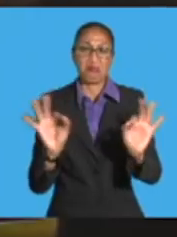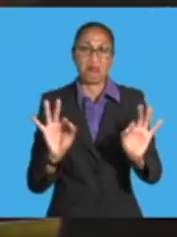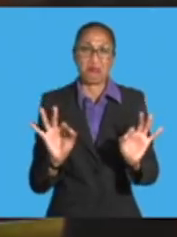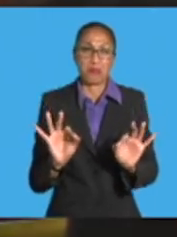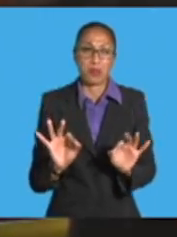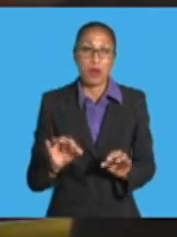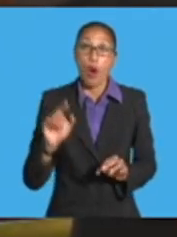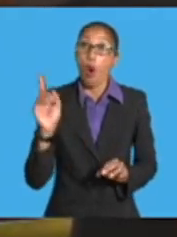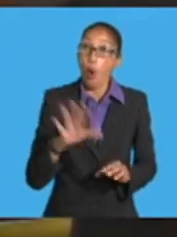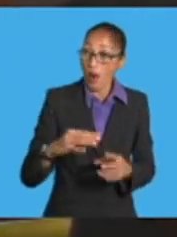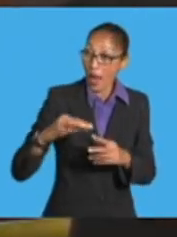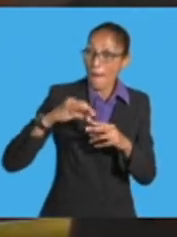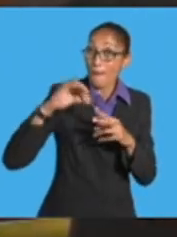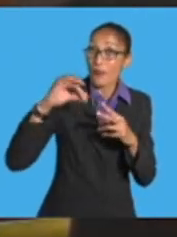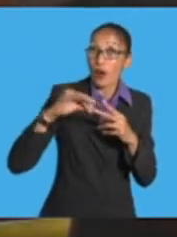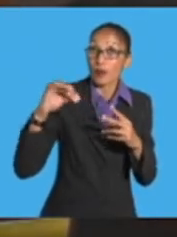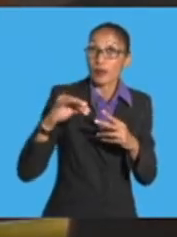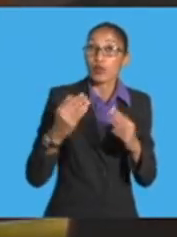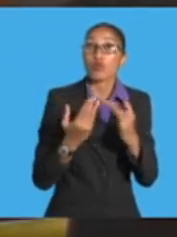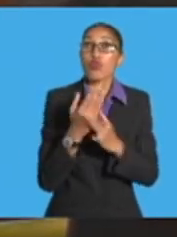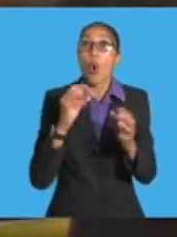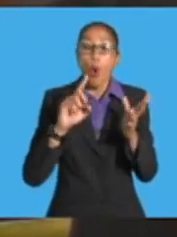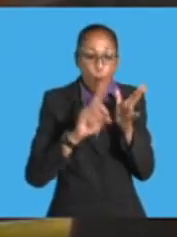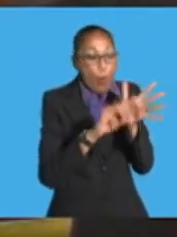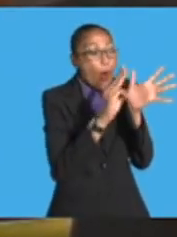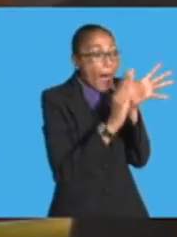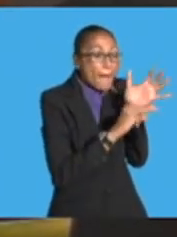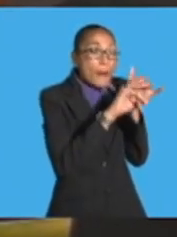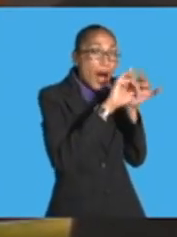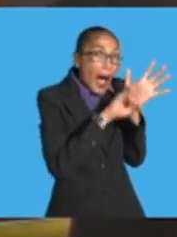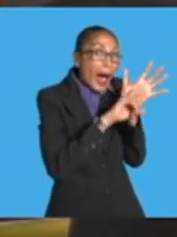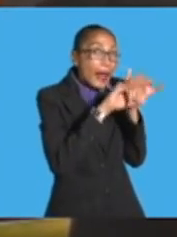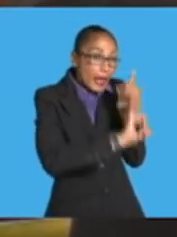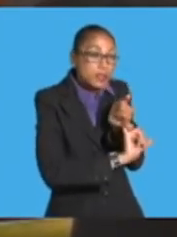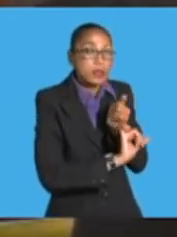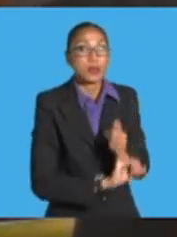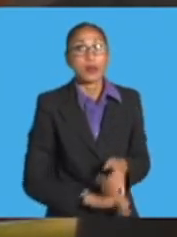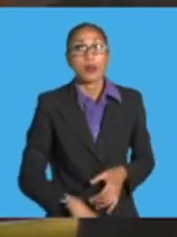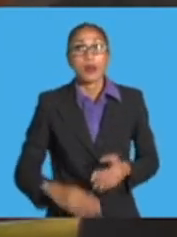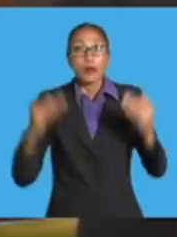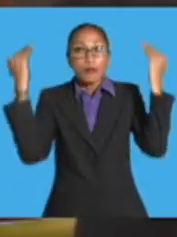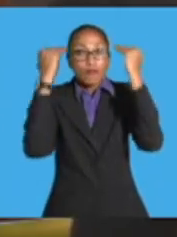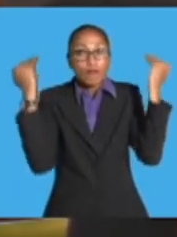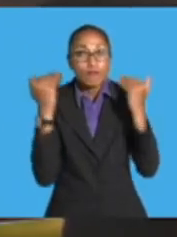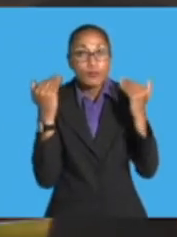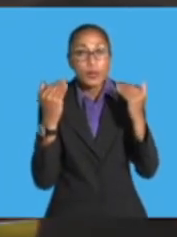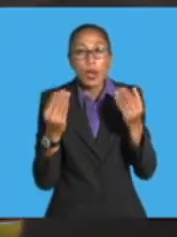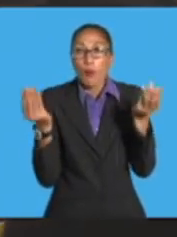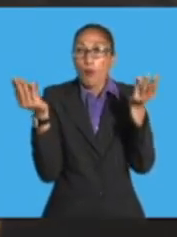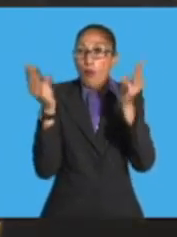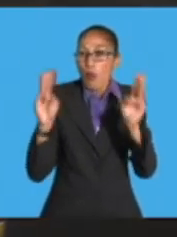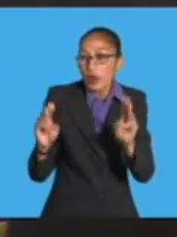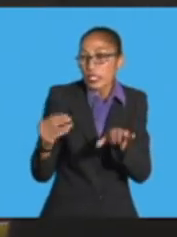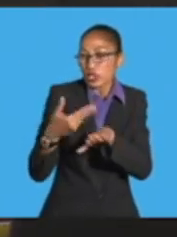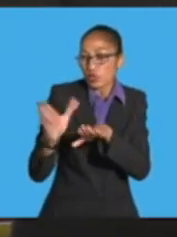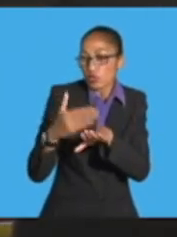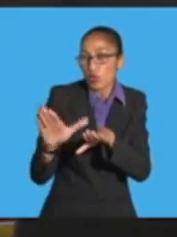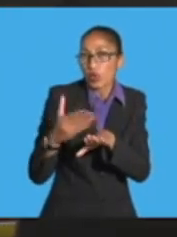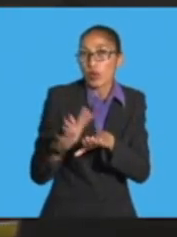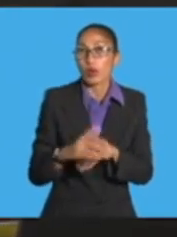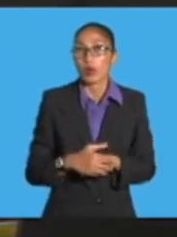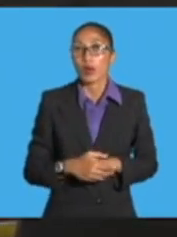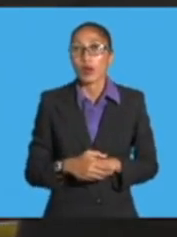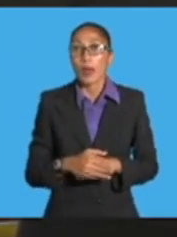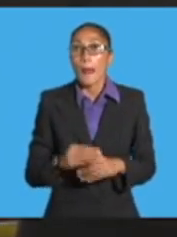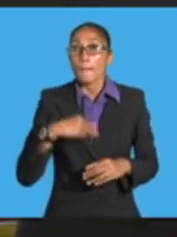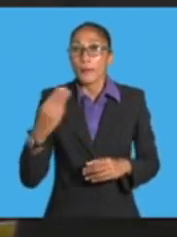these appointments have been done through OMRS. Madam Speaker, as part of the modernization program, the Ministry continues